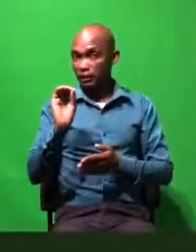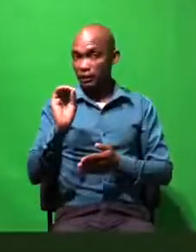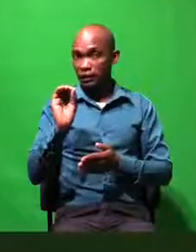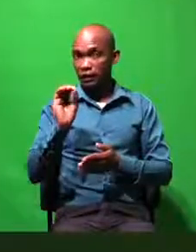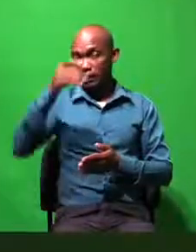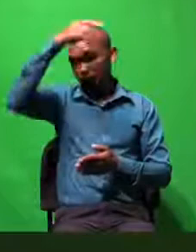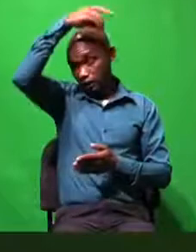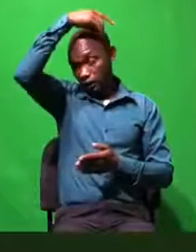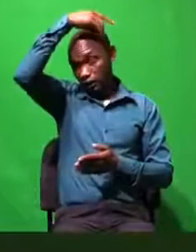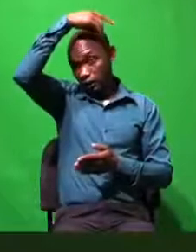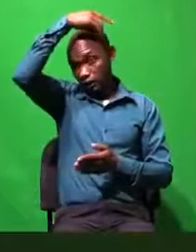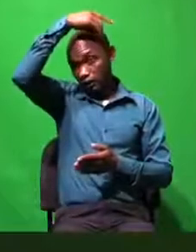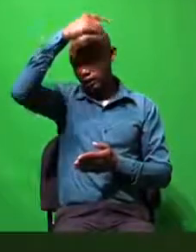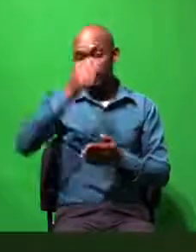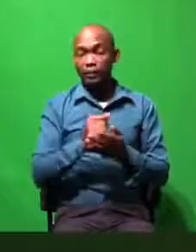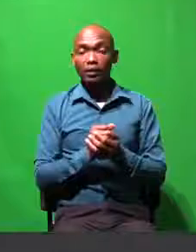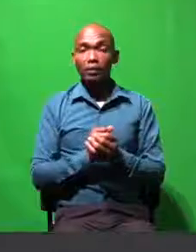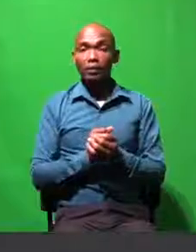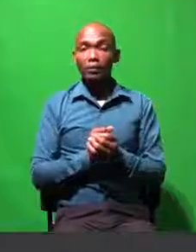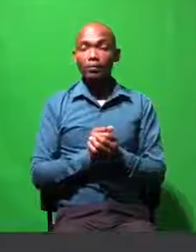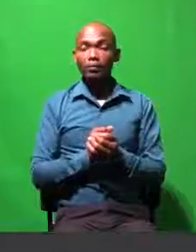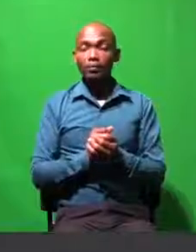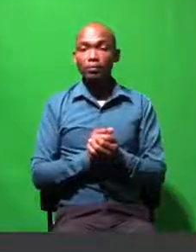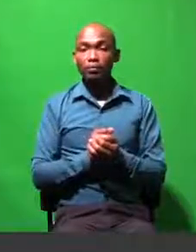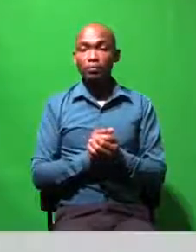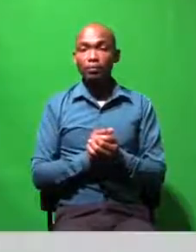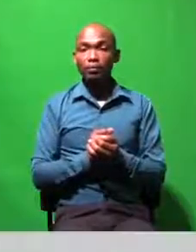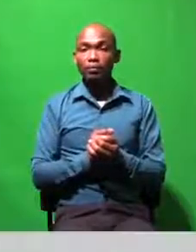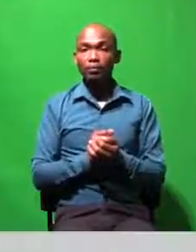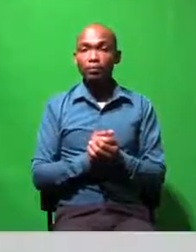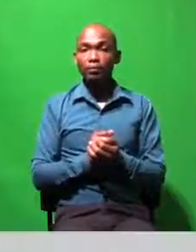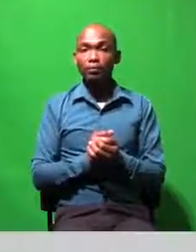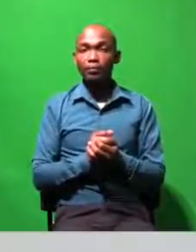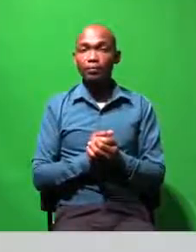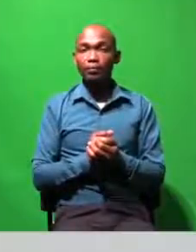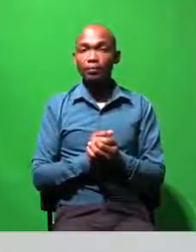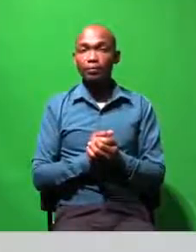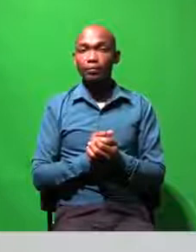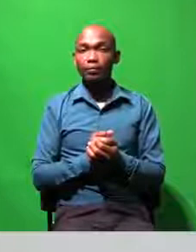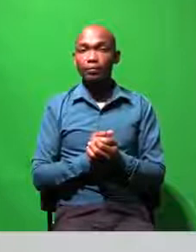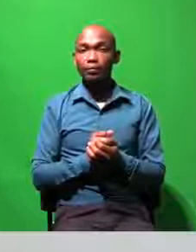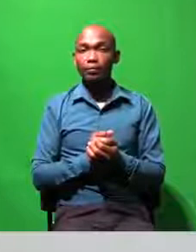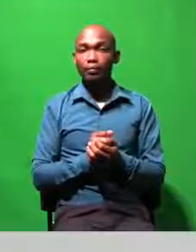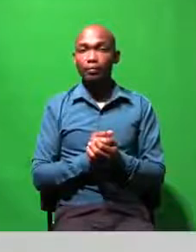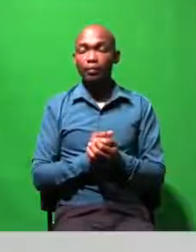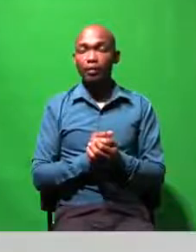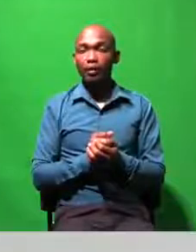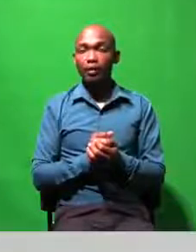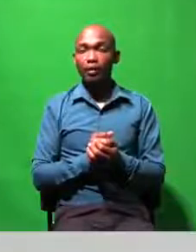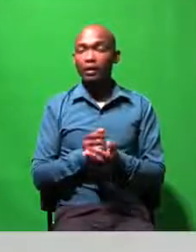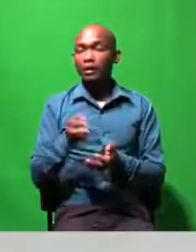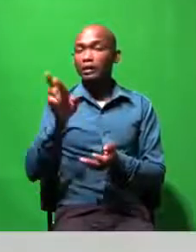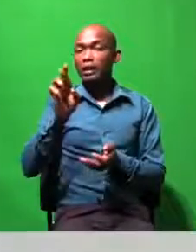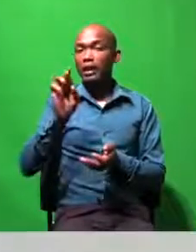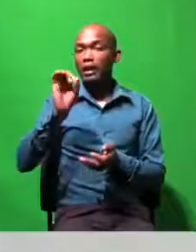Angle of 90 degrees is a